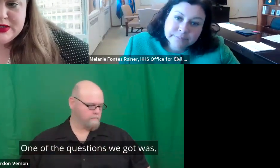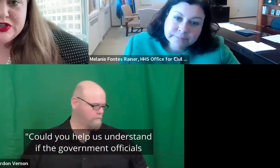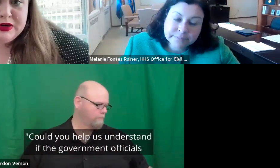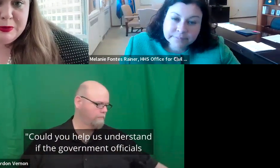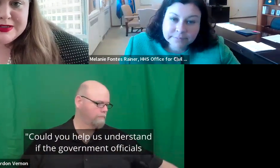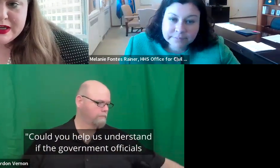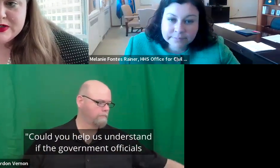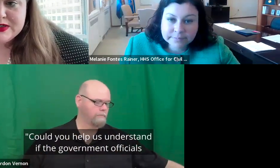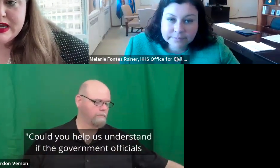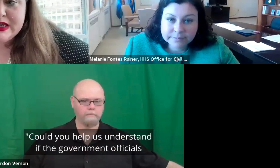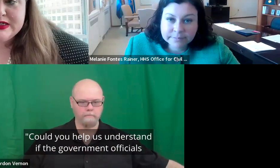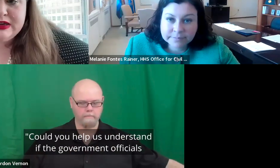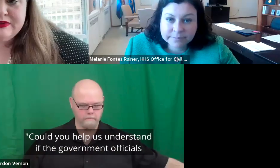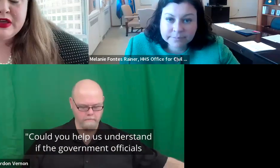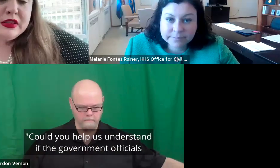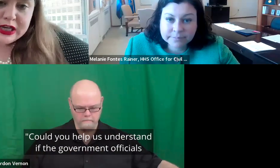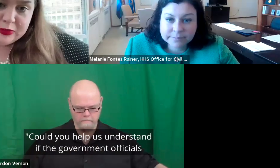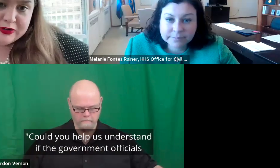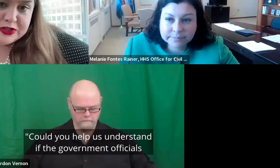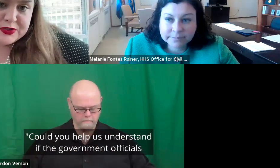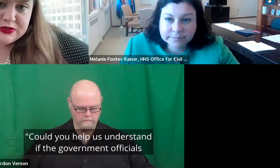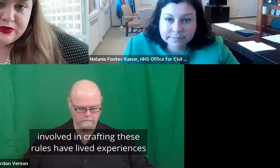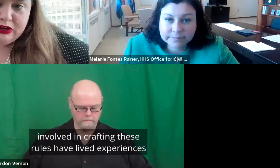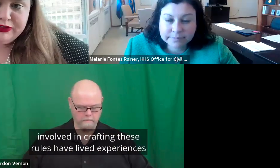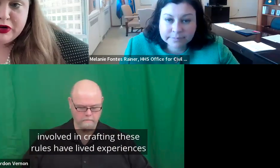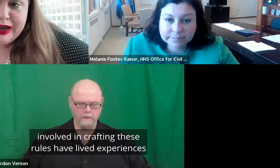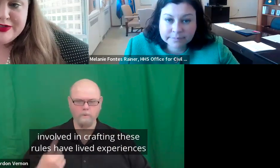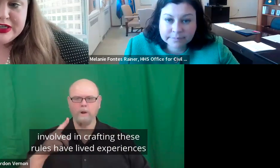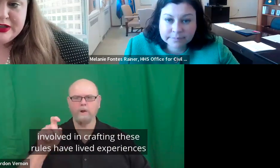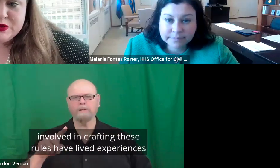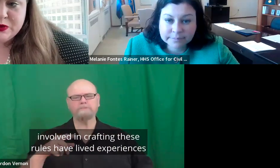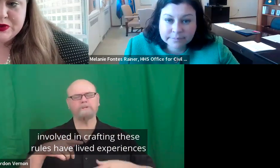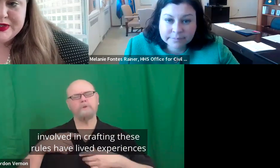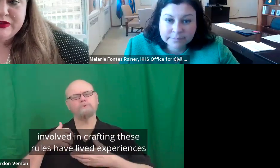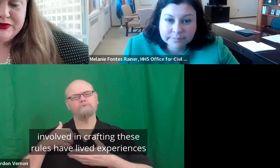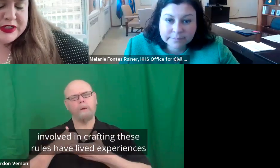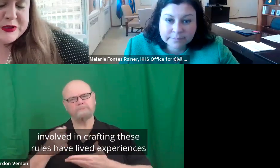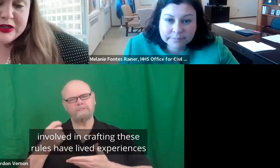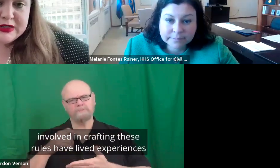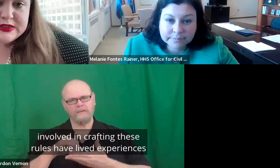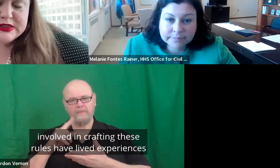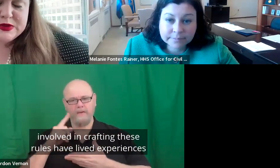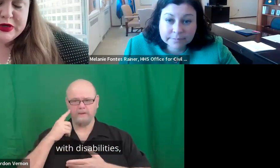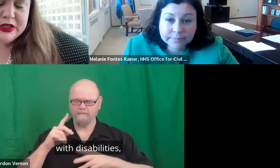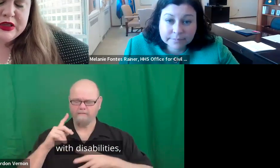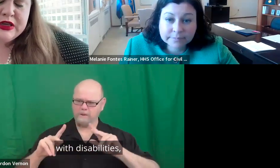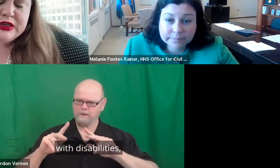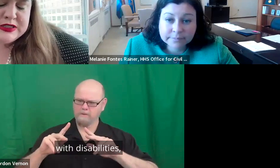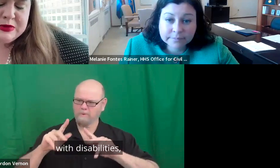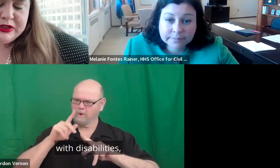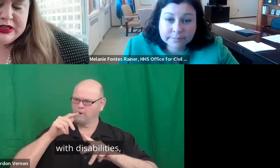got was, could you help us understand if the government officials involved in crafting these rules have lived experiences